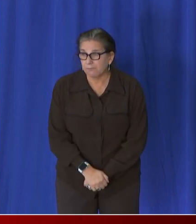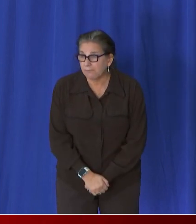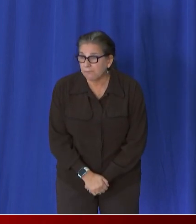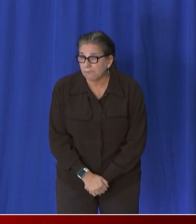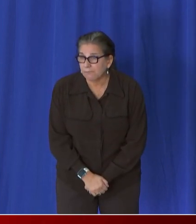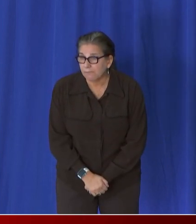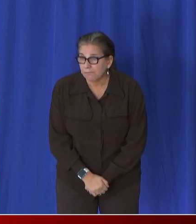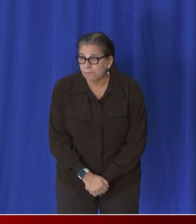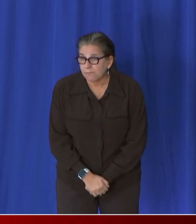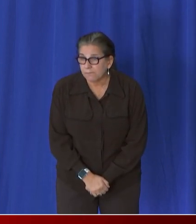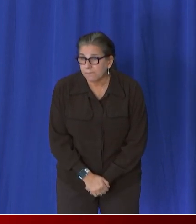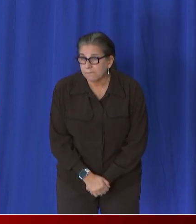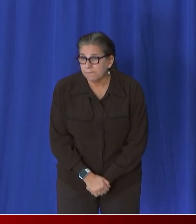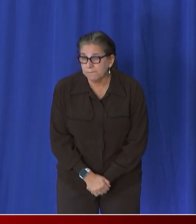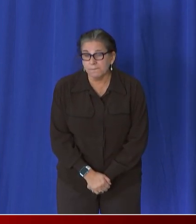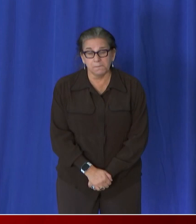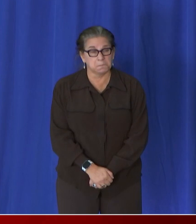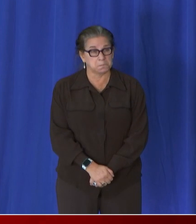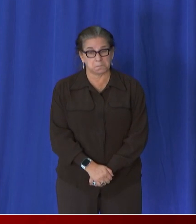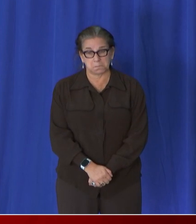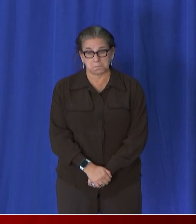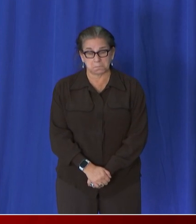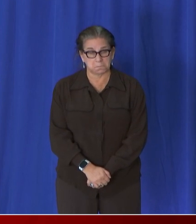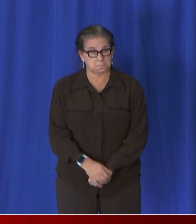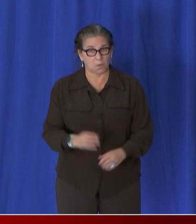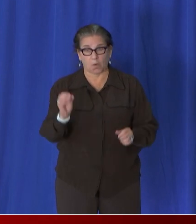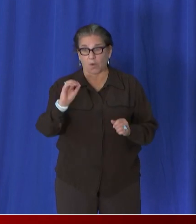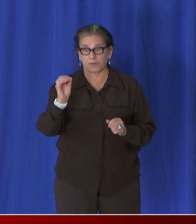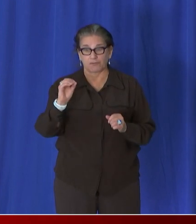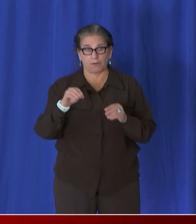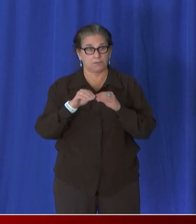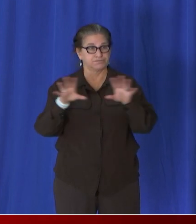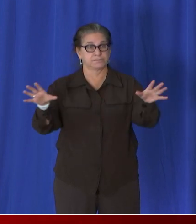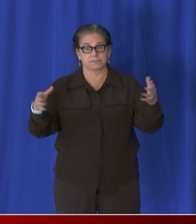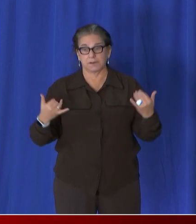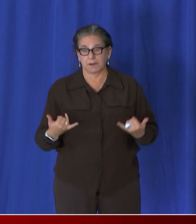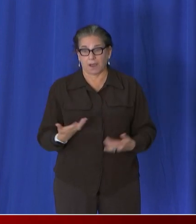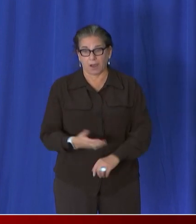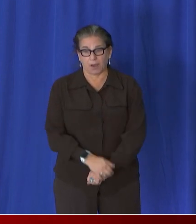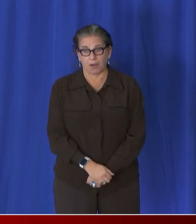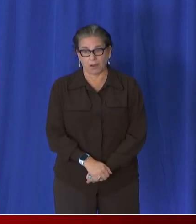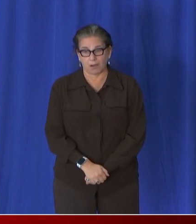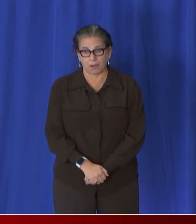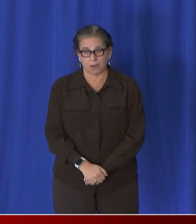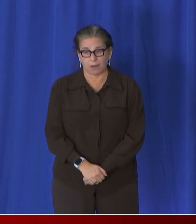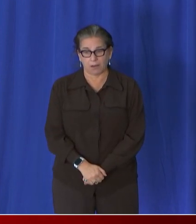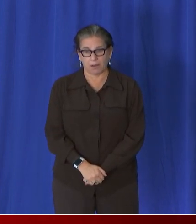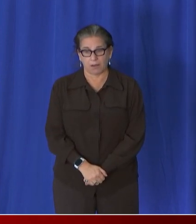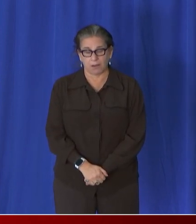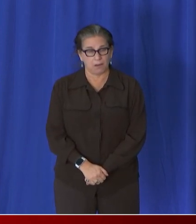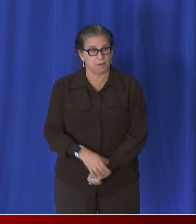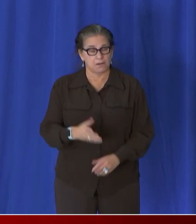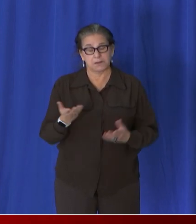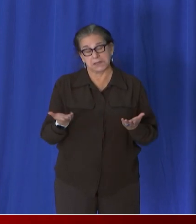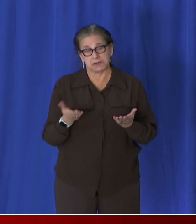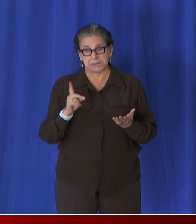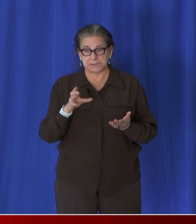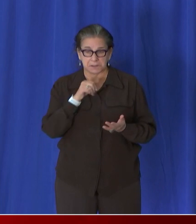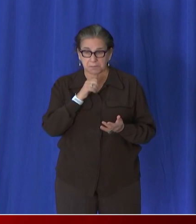right now Omicron is, we're not being hit as hard as like our Northeast states. And so I'm wondering, can you